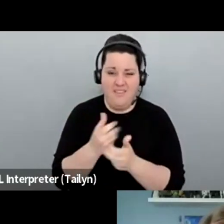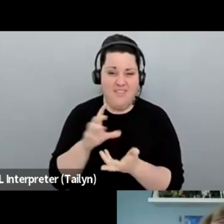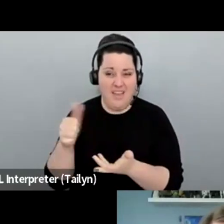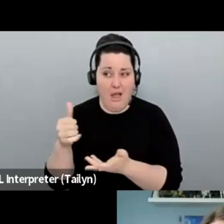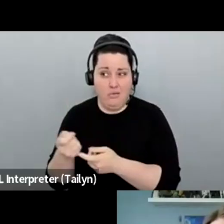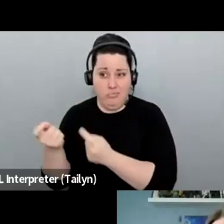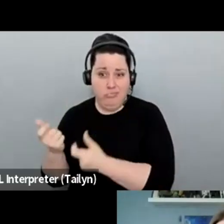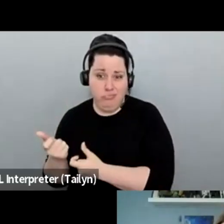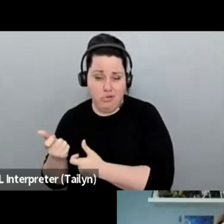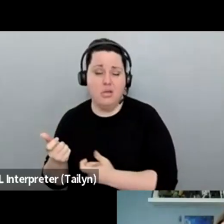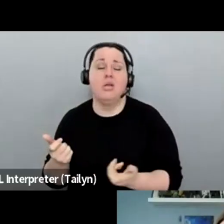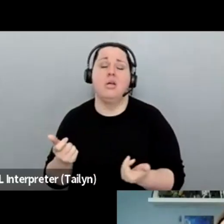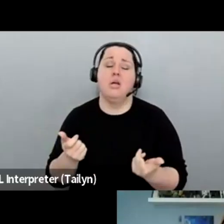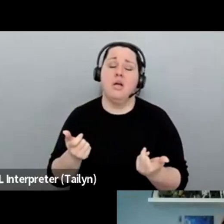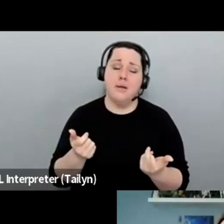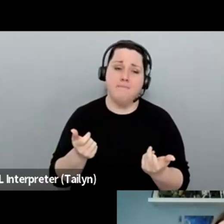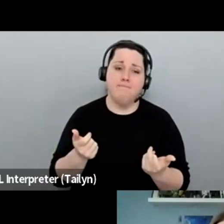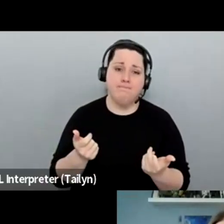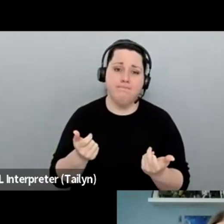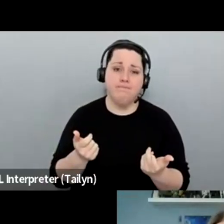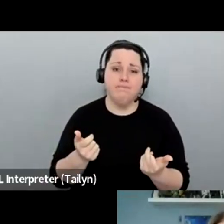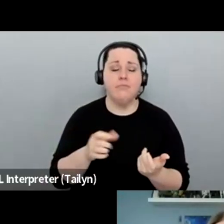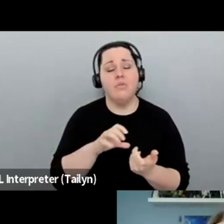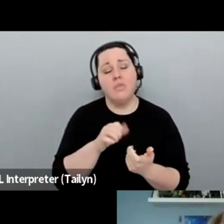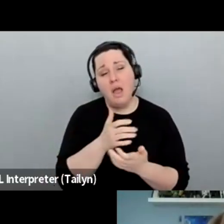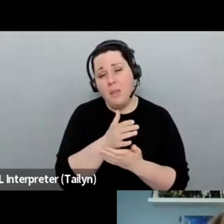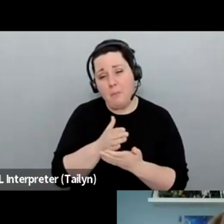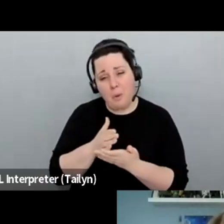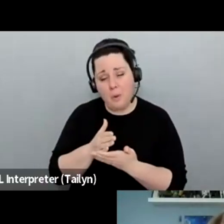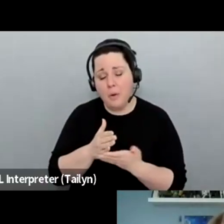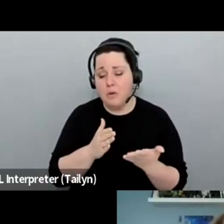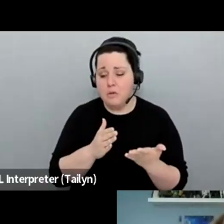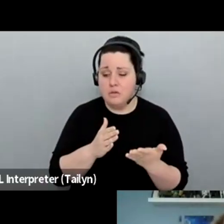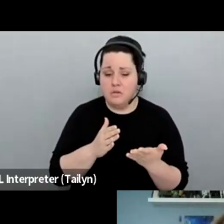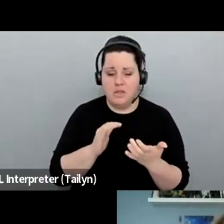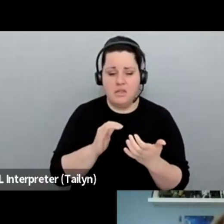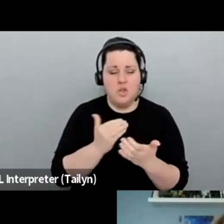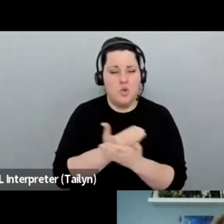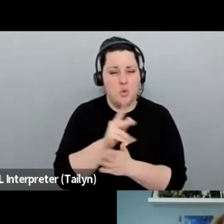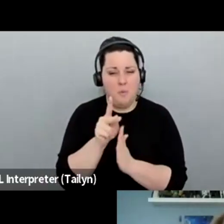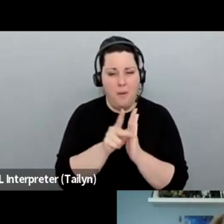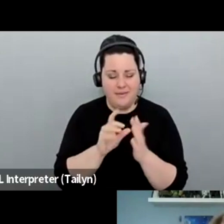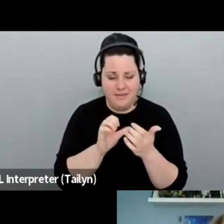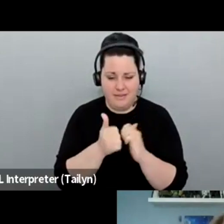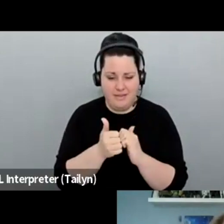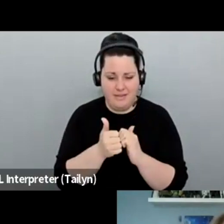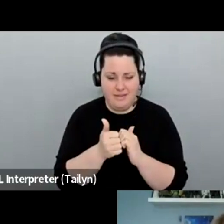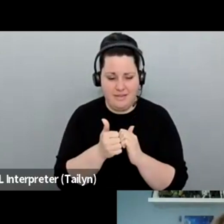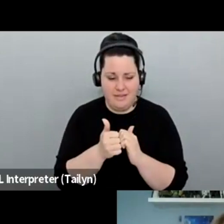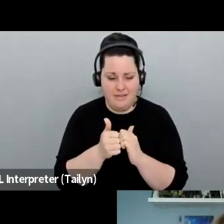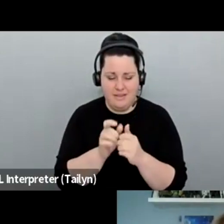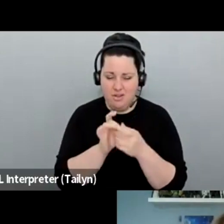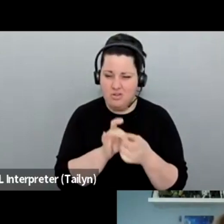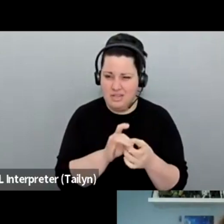being eliminated. The other piece is just how some of these new policies related to